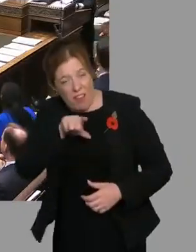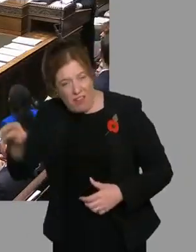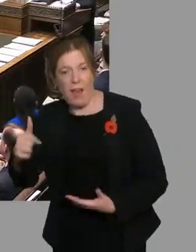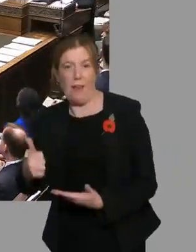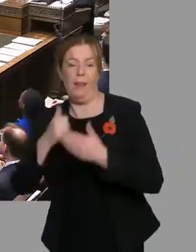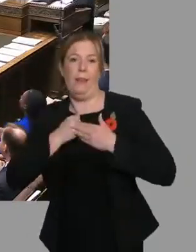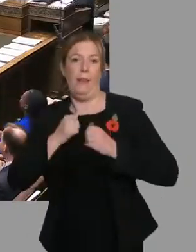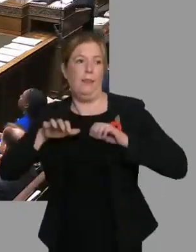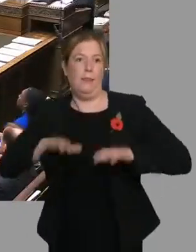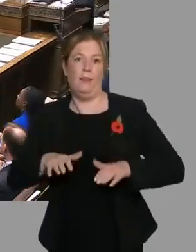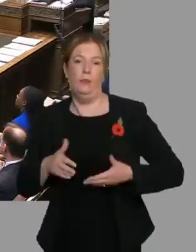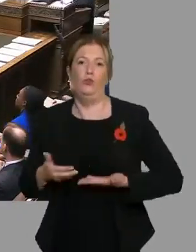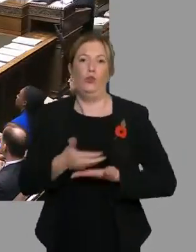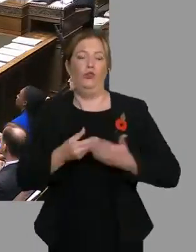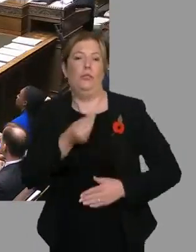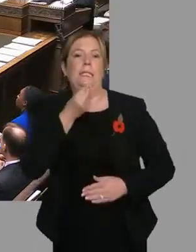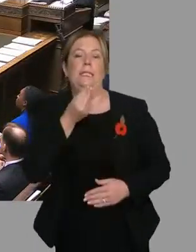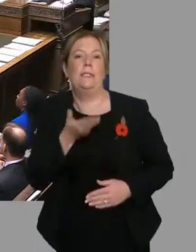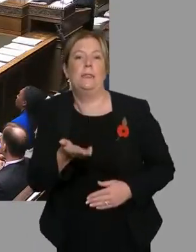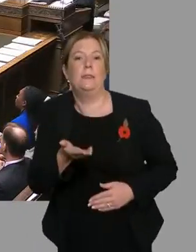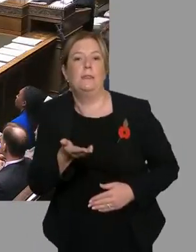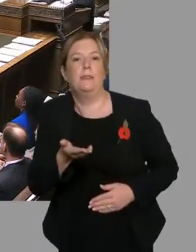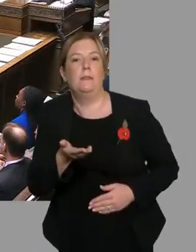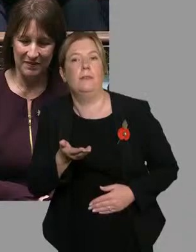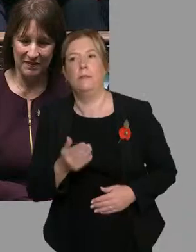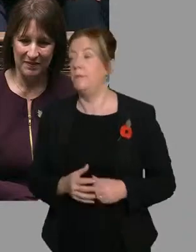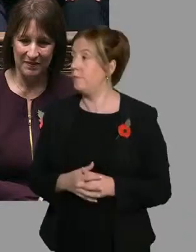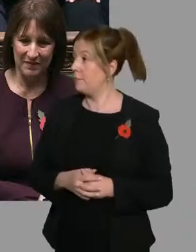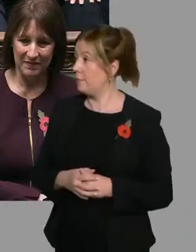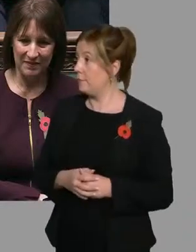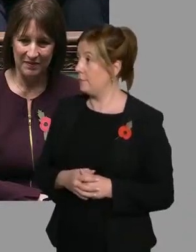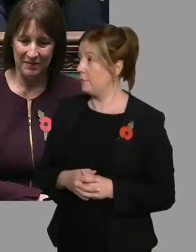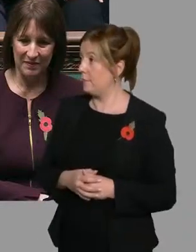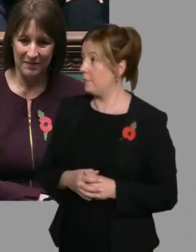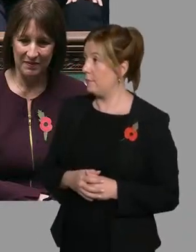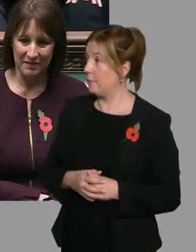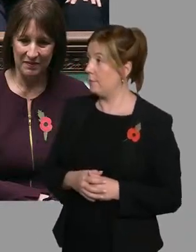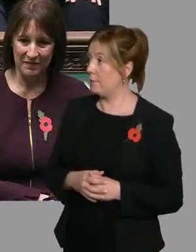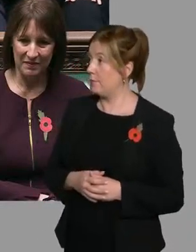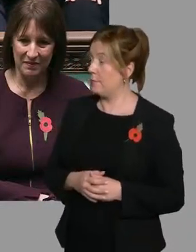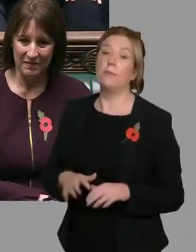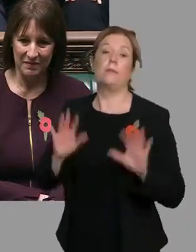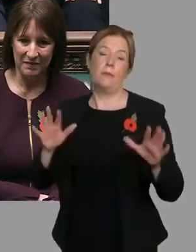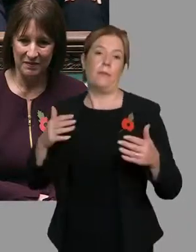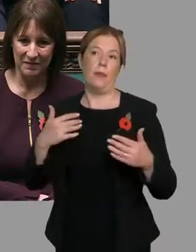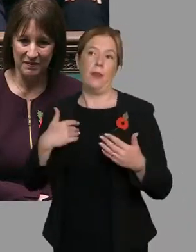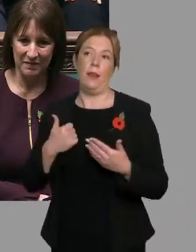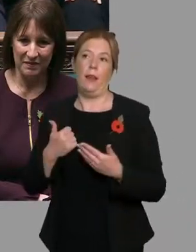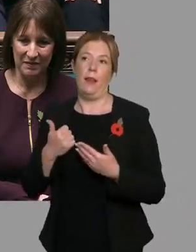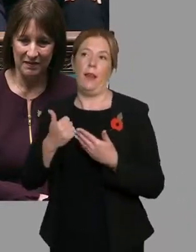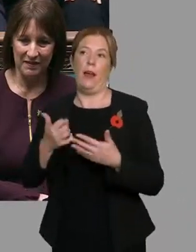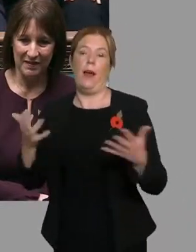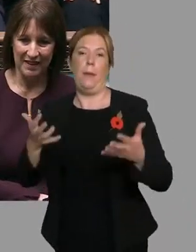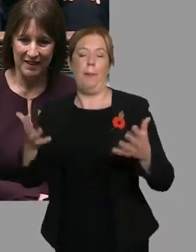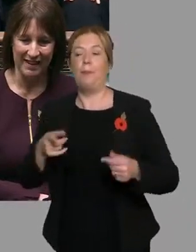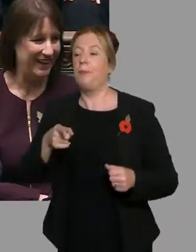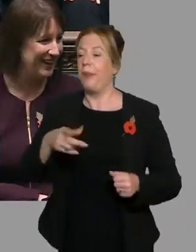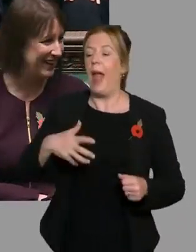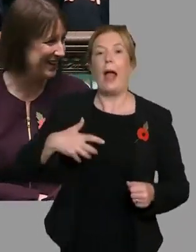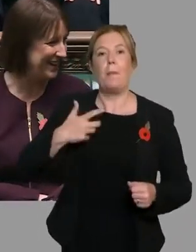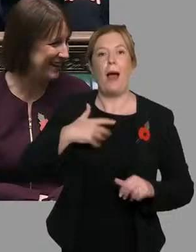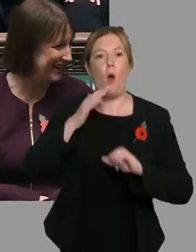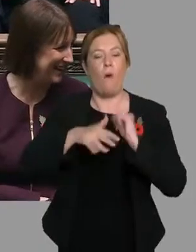Minister. I'm happy to help the Leader of the Opposition. If she's going to complain about scripted answers, it's probably best not to read that from a script.